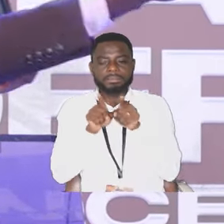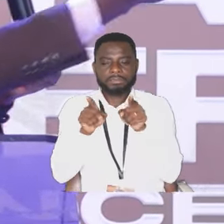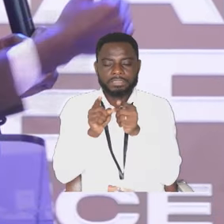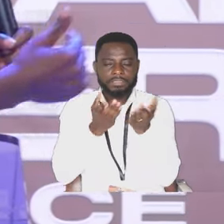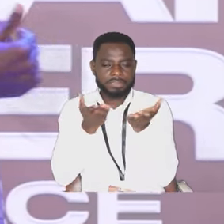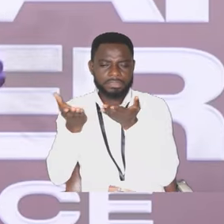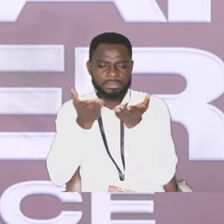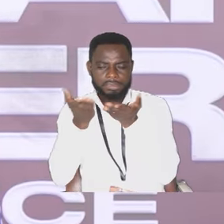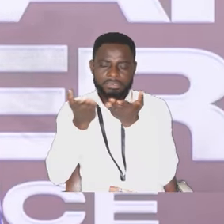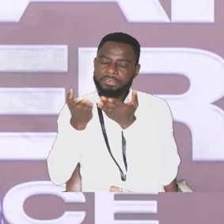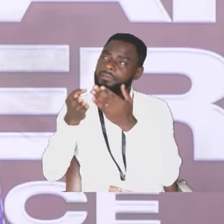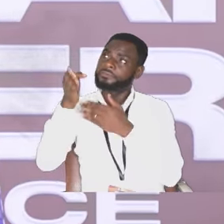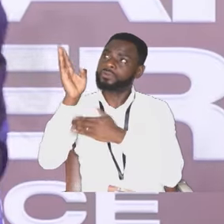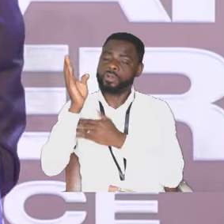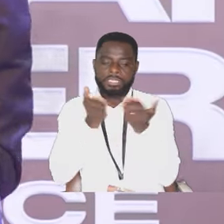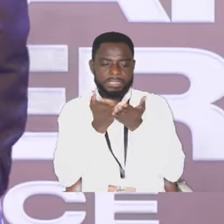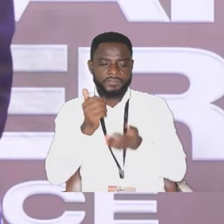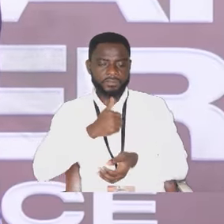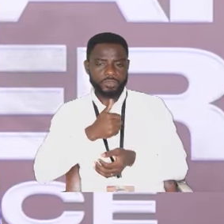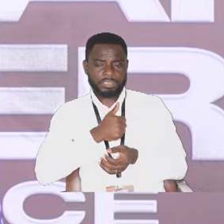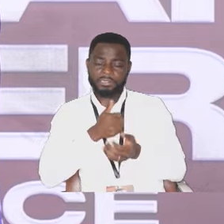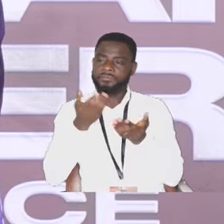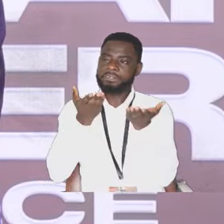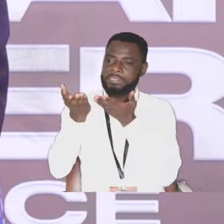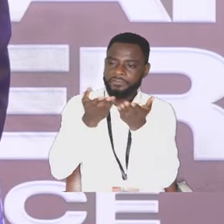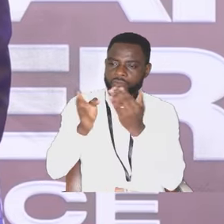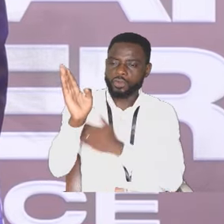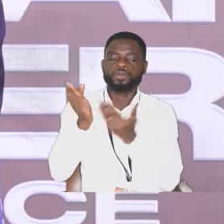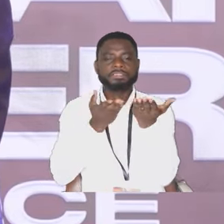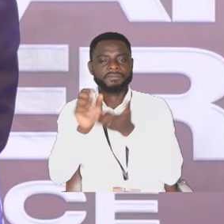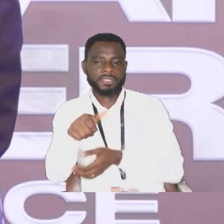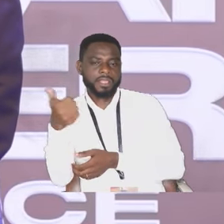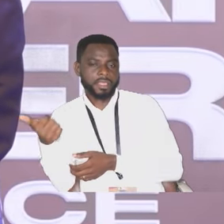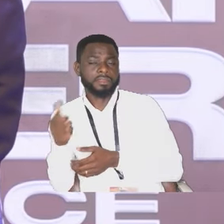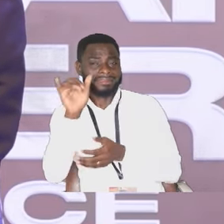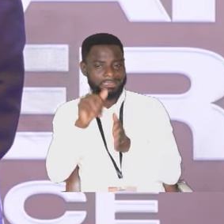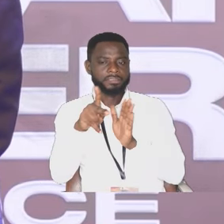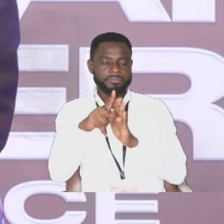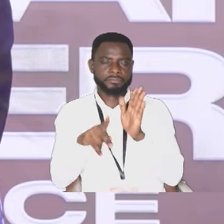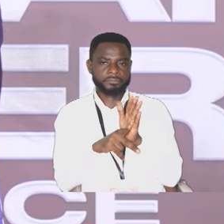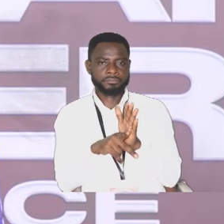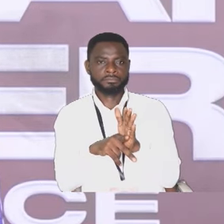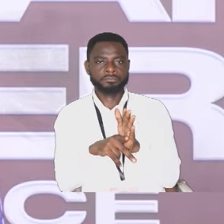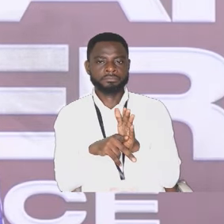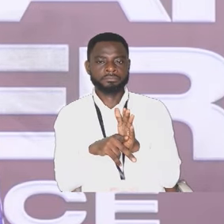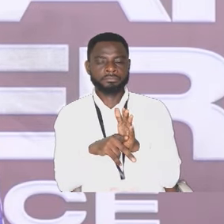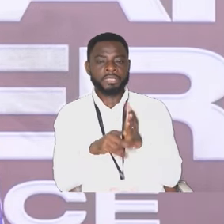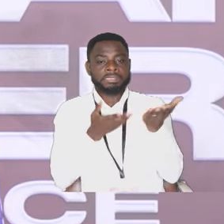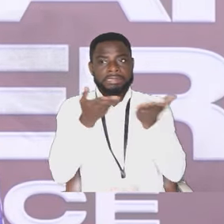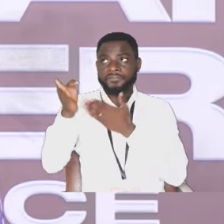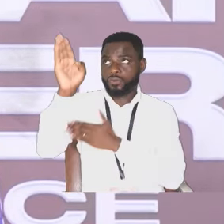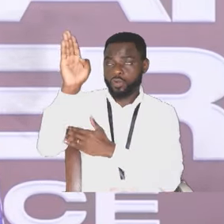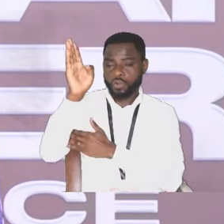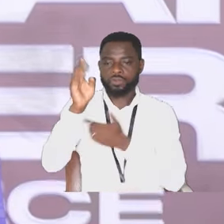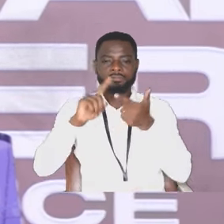God, serving yourself, and serving others. This is a principle. So serving God,